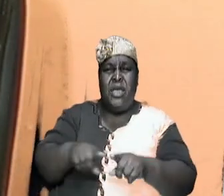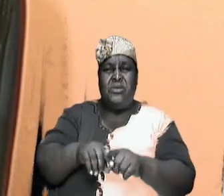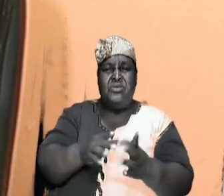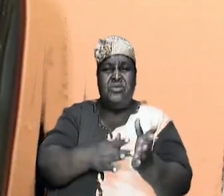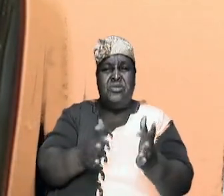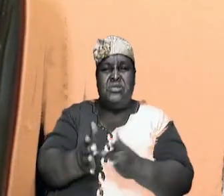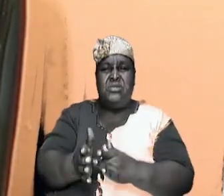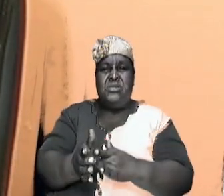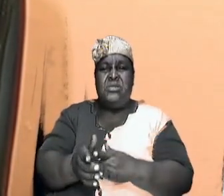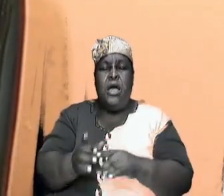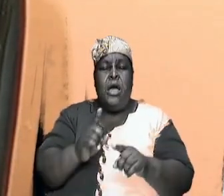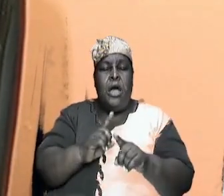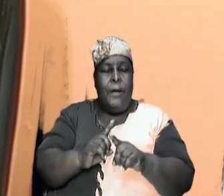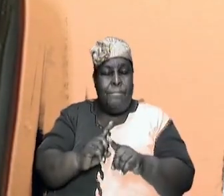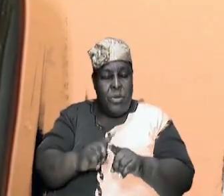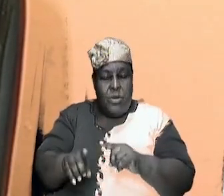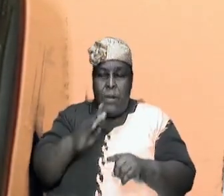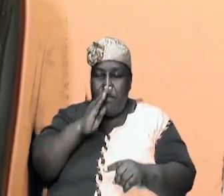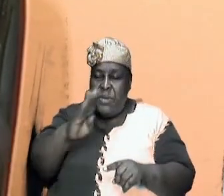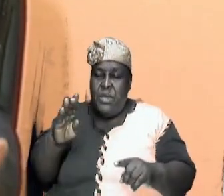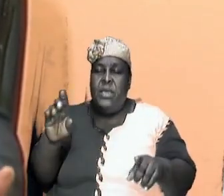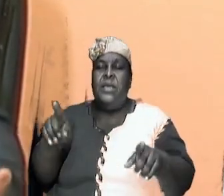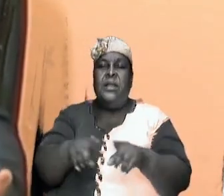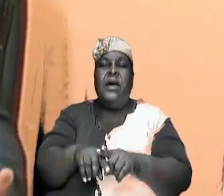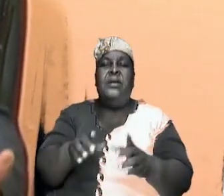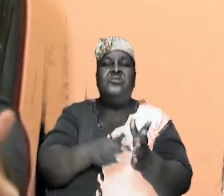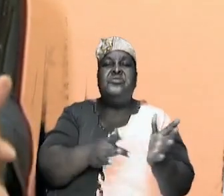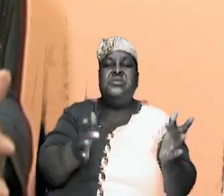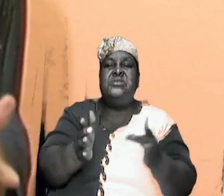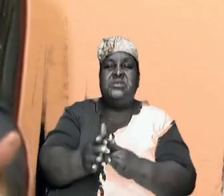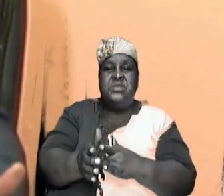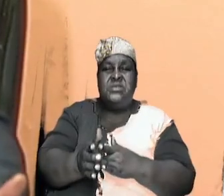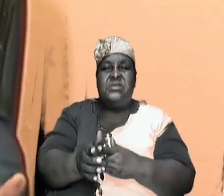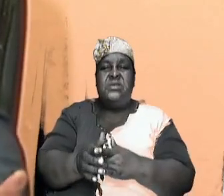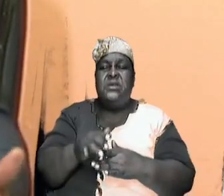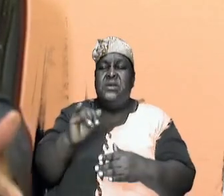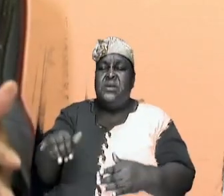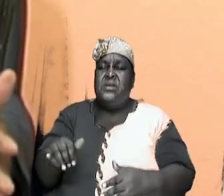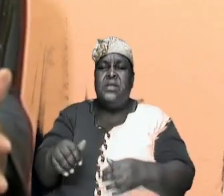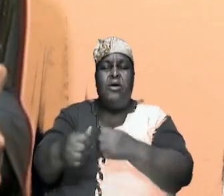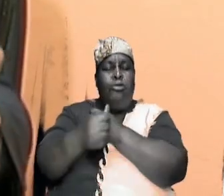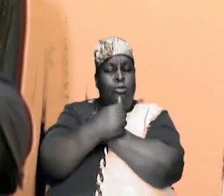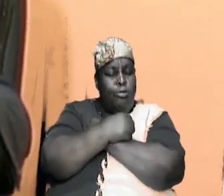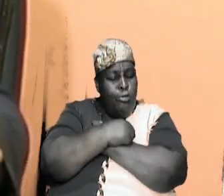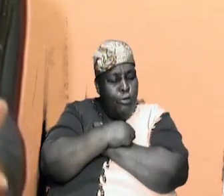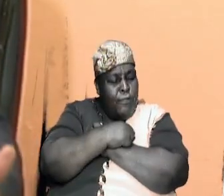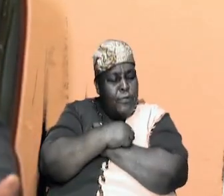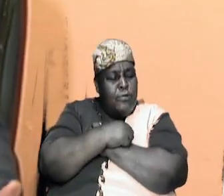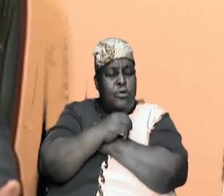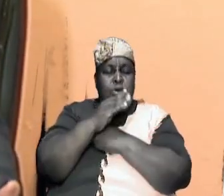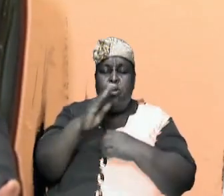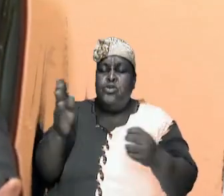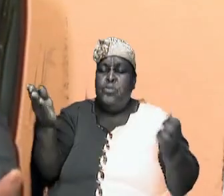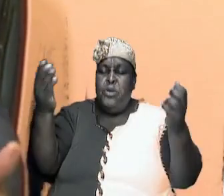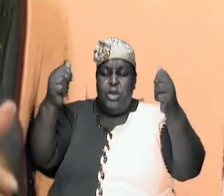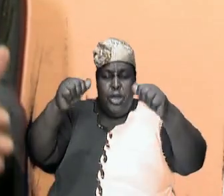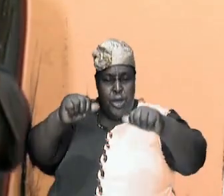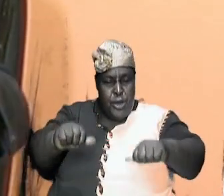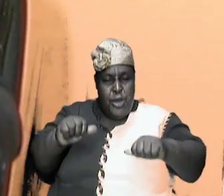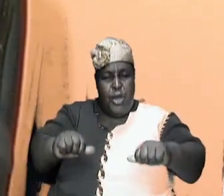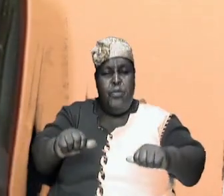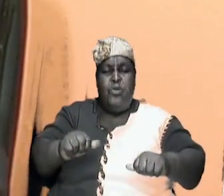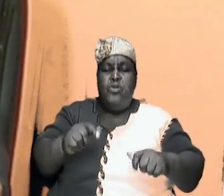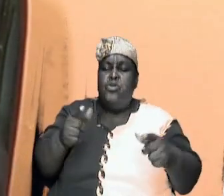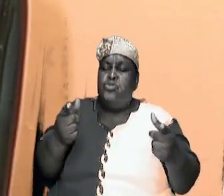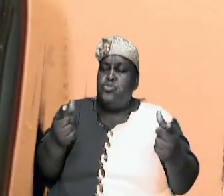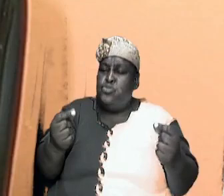passion that drove him. And what is that passion? That passion was to be able to